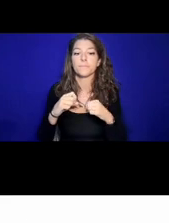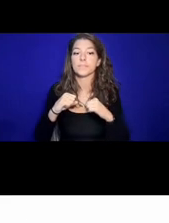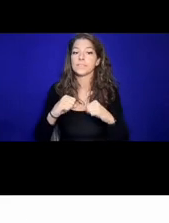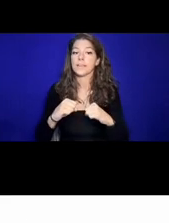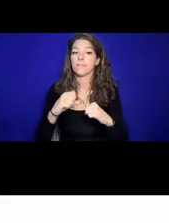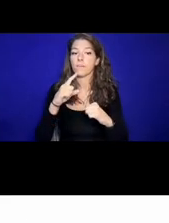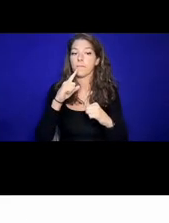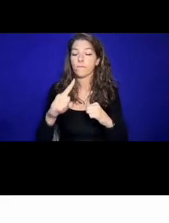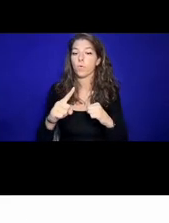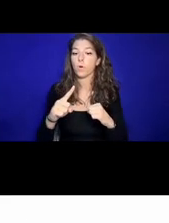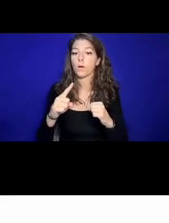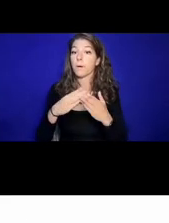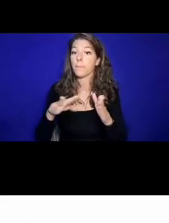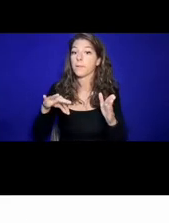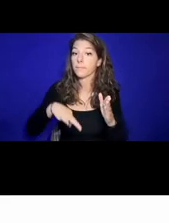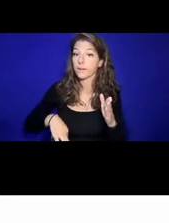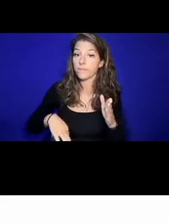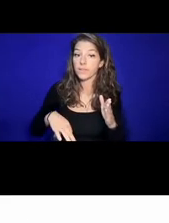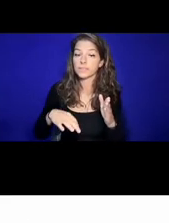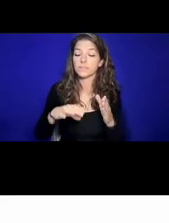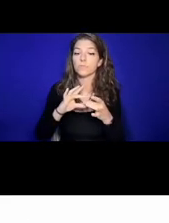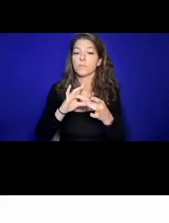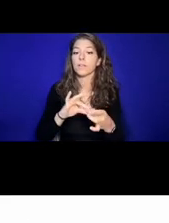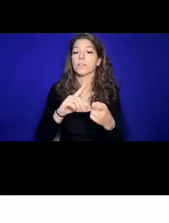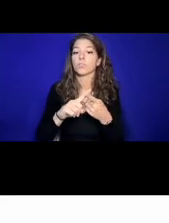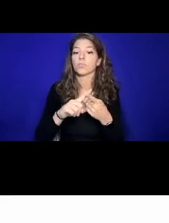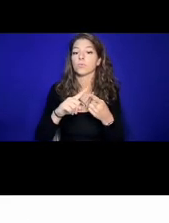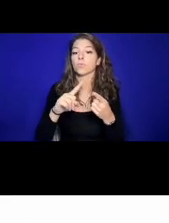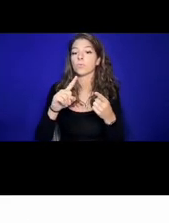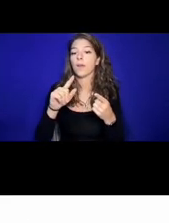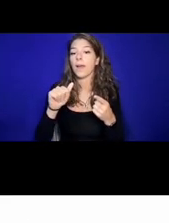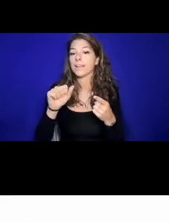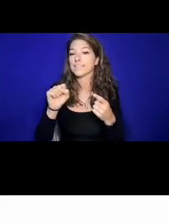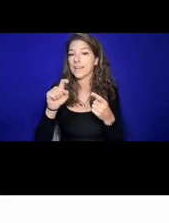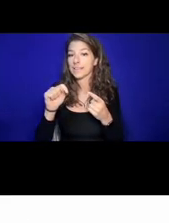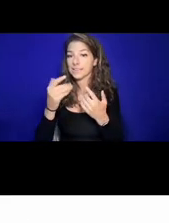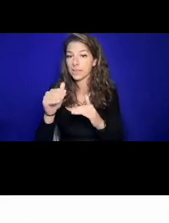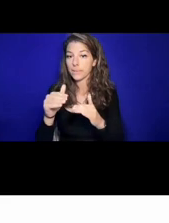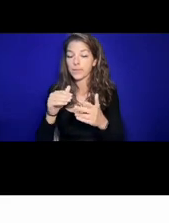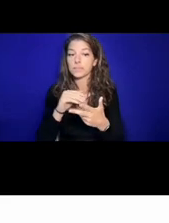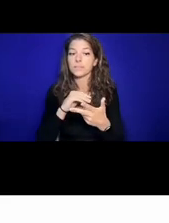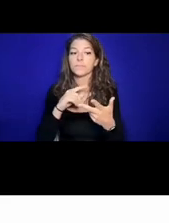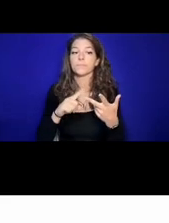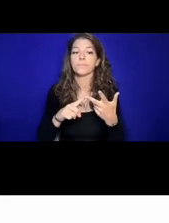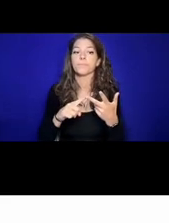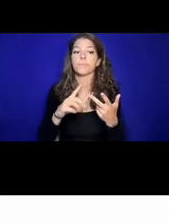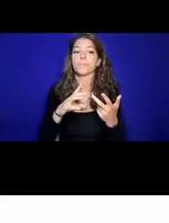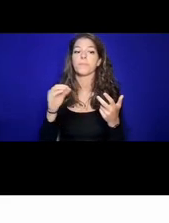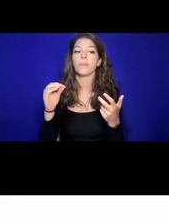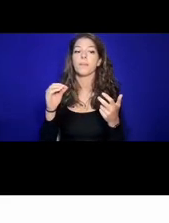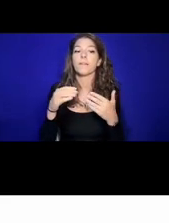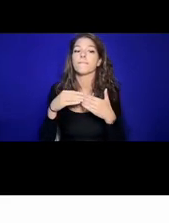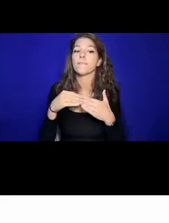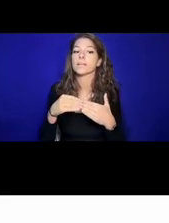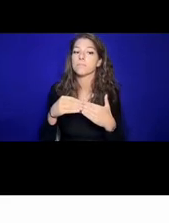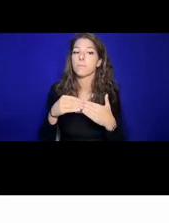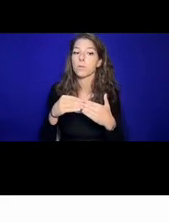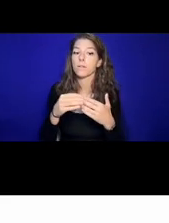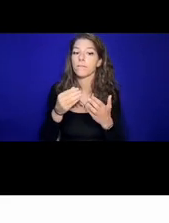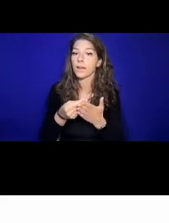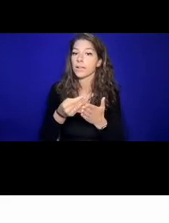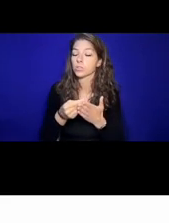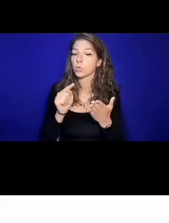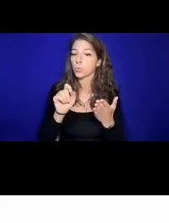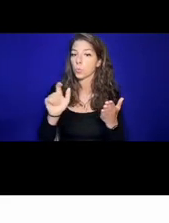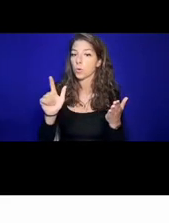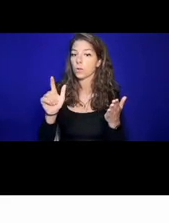for public benefits as it pertains to asset limitations. And it is a flexible financial tool